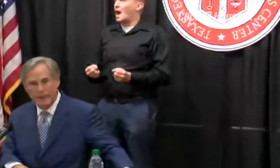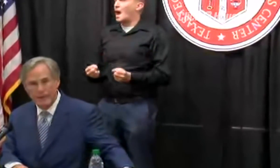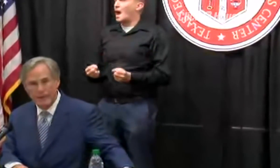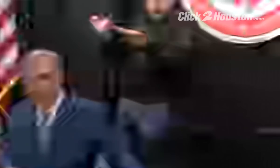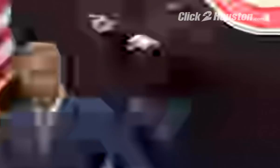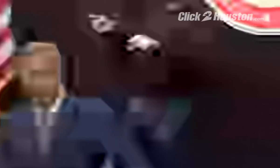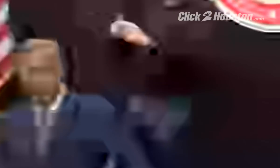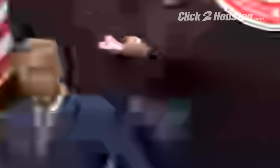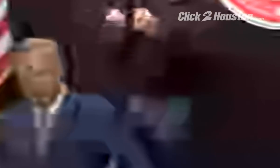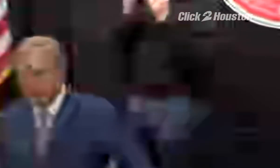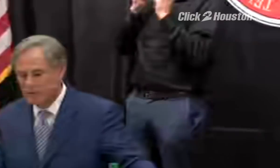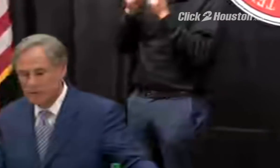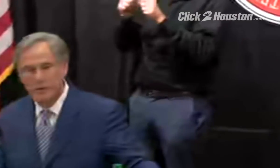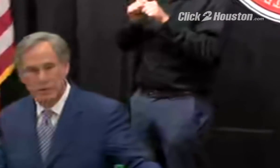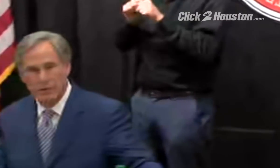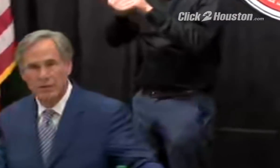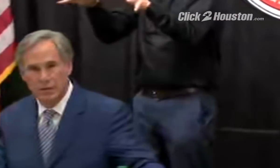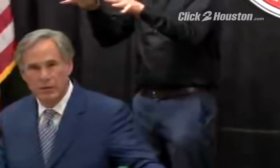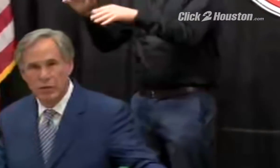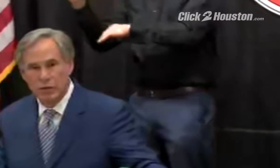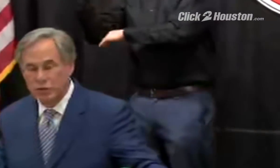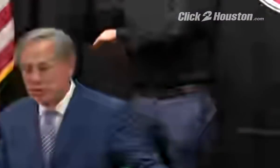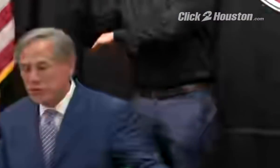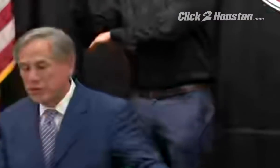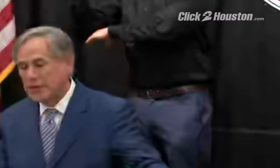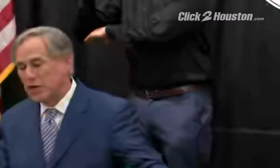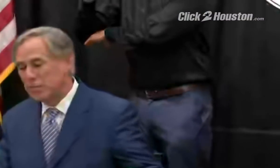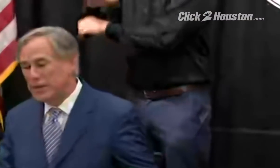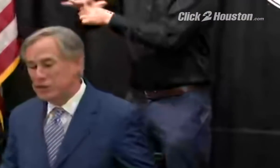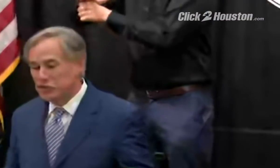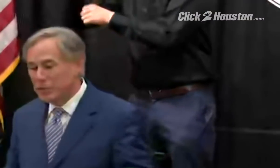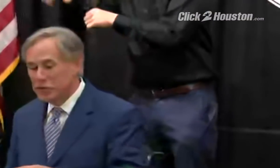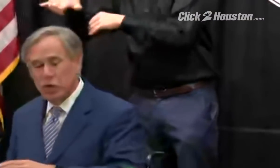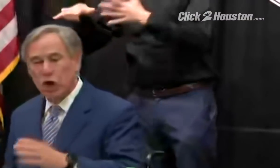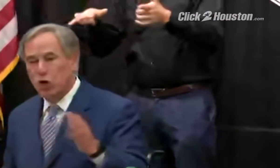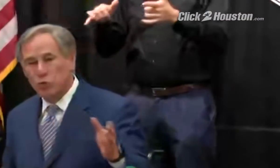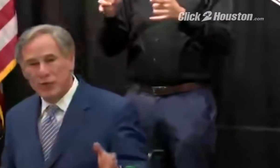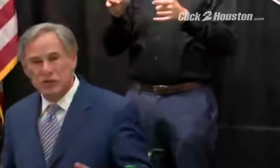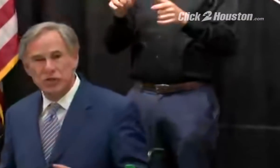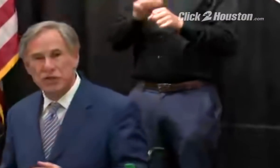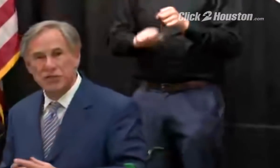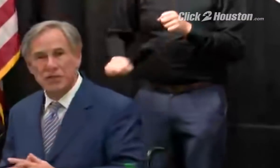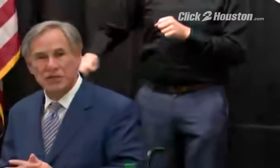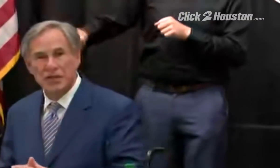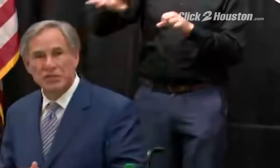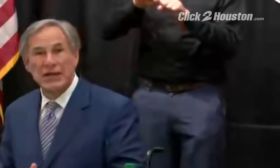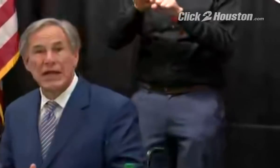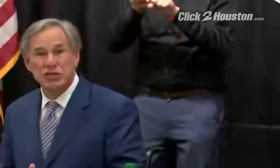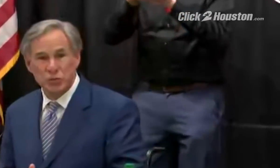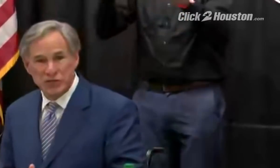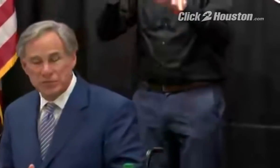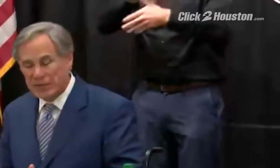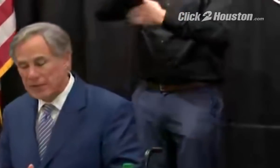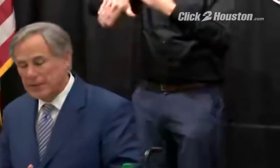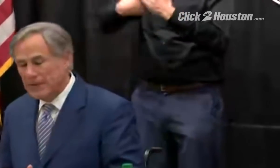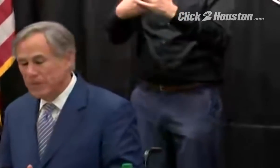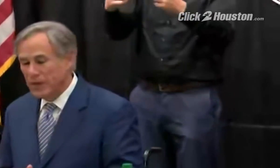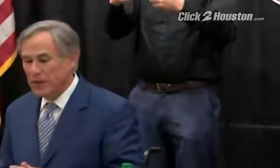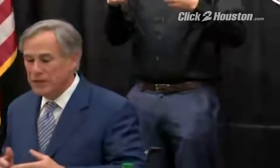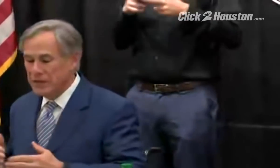Texas regions, Odessa, Midland area in particular? So they are being distributed to all regions in the state of Texas as we